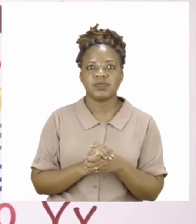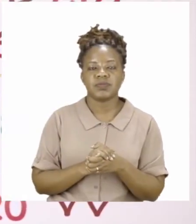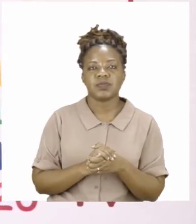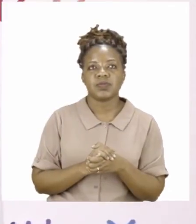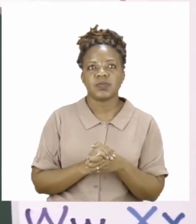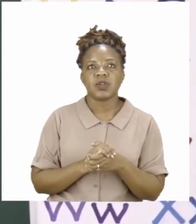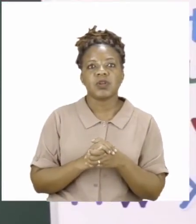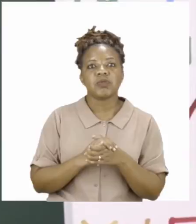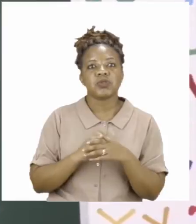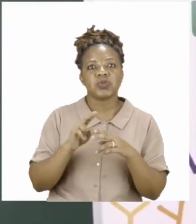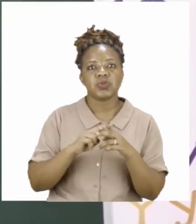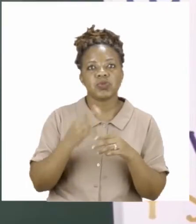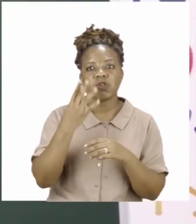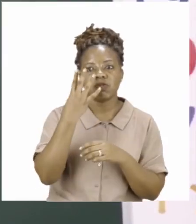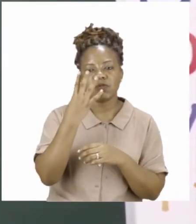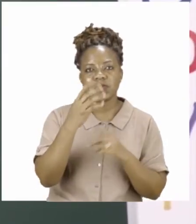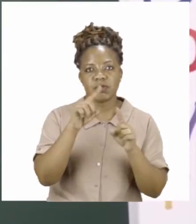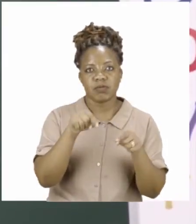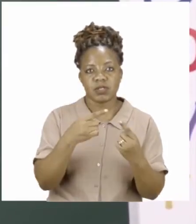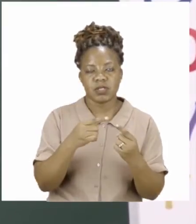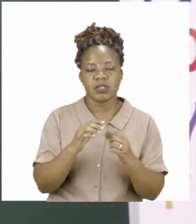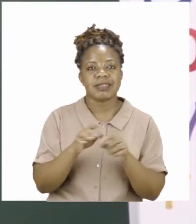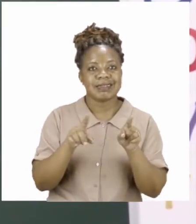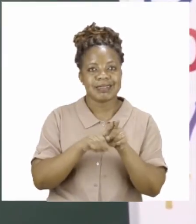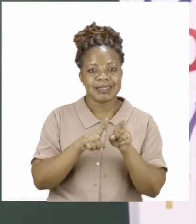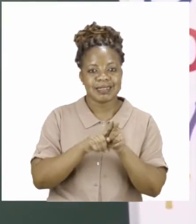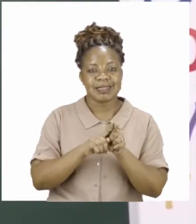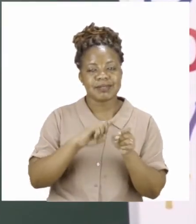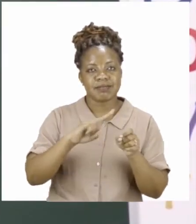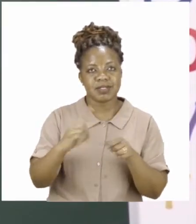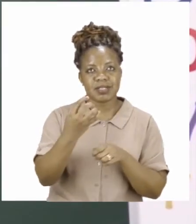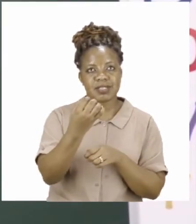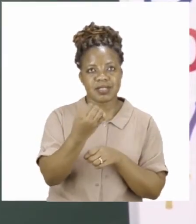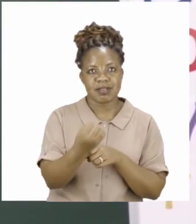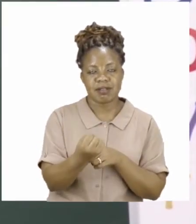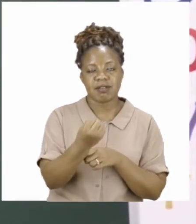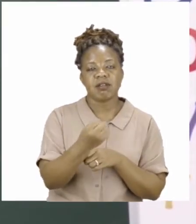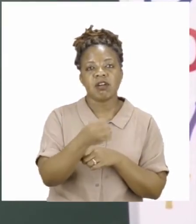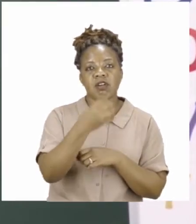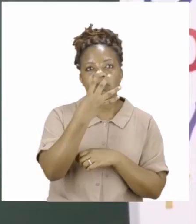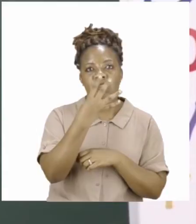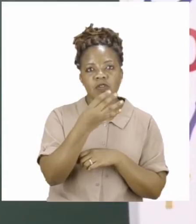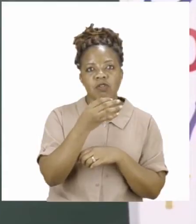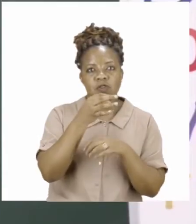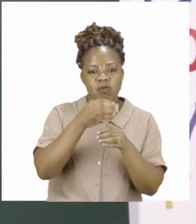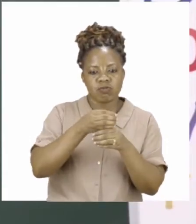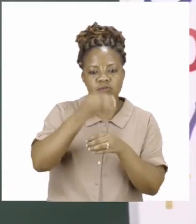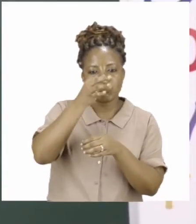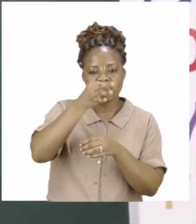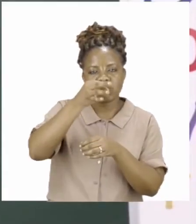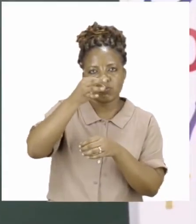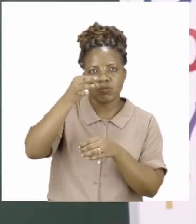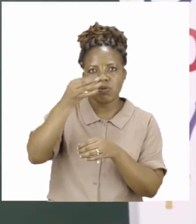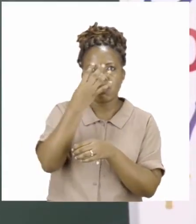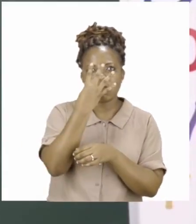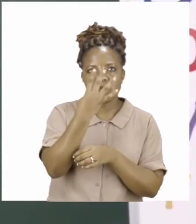my counters on my table. So we're going to use these counters for the answer. Remember, counters can